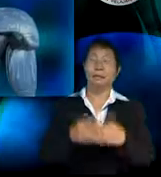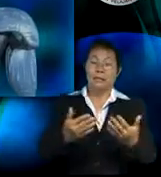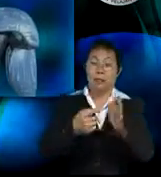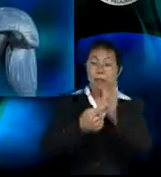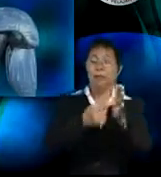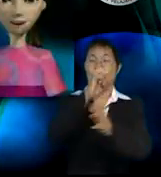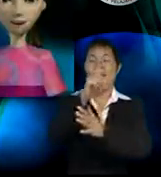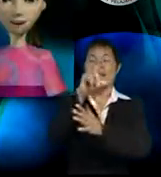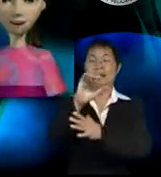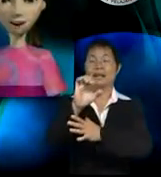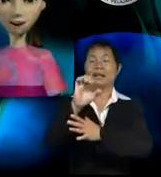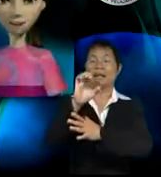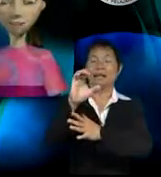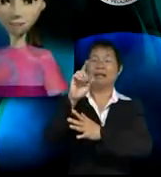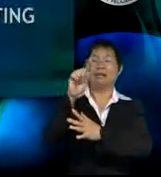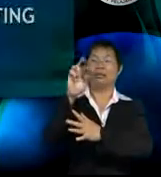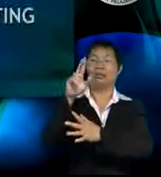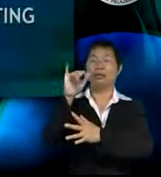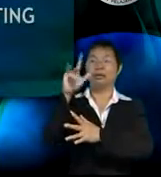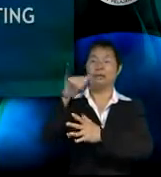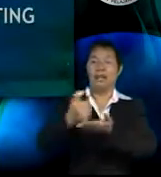electroplating. Yeah!